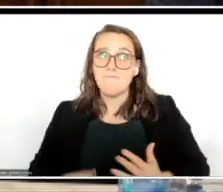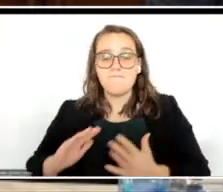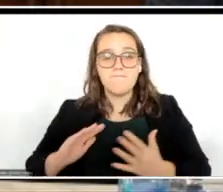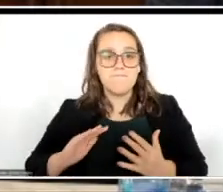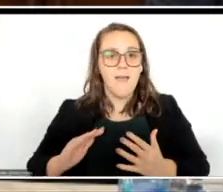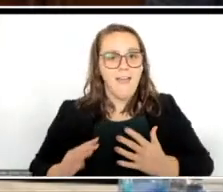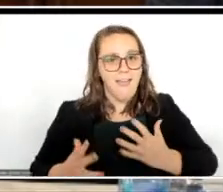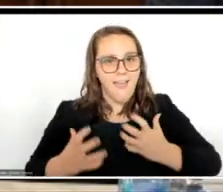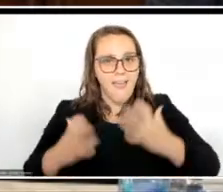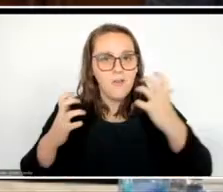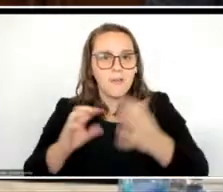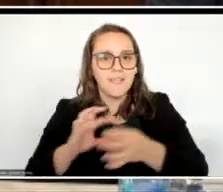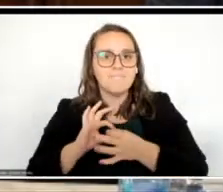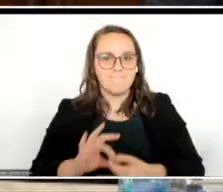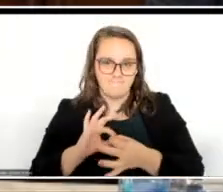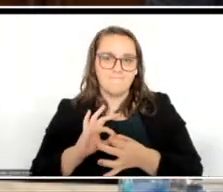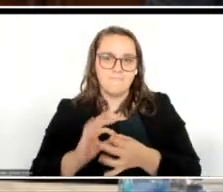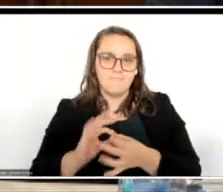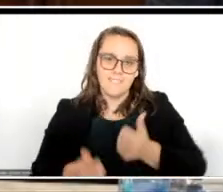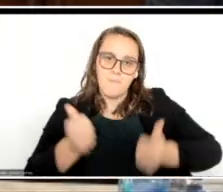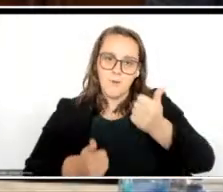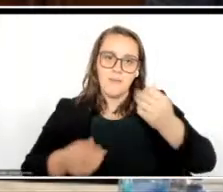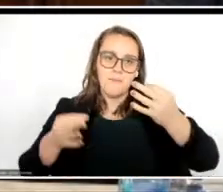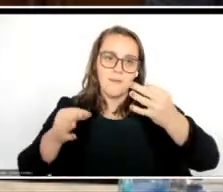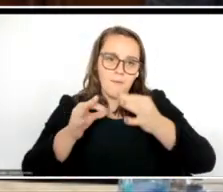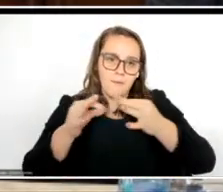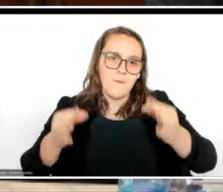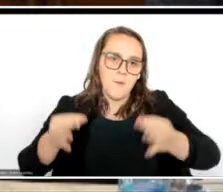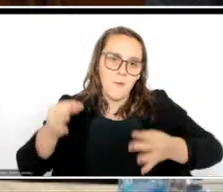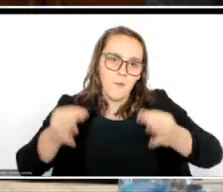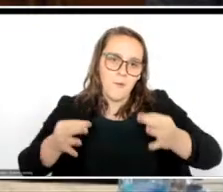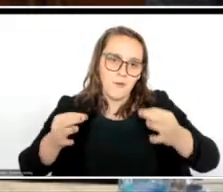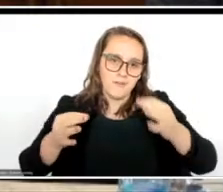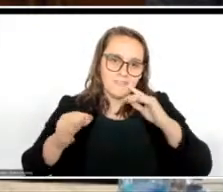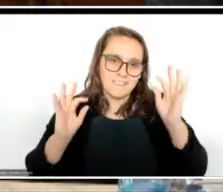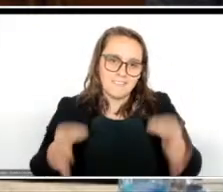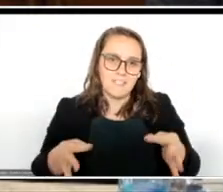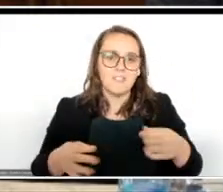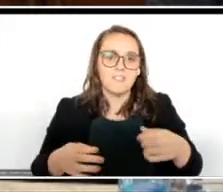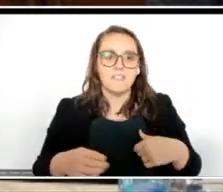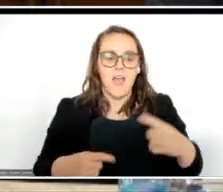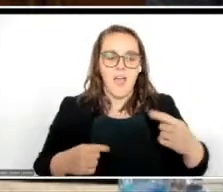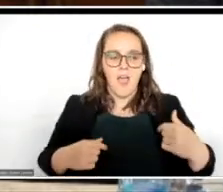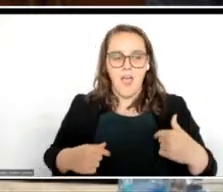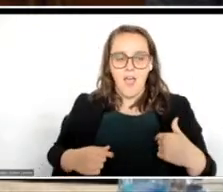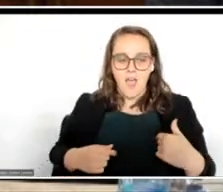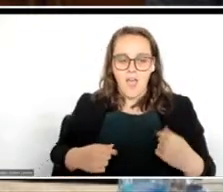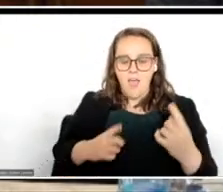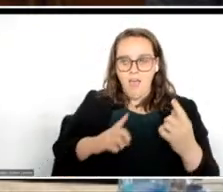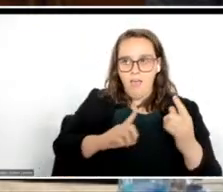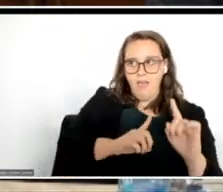decision. And so, you know, I was standing next to Mr. Meadows, but I stepped back, so I was probably